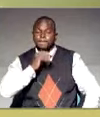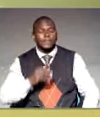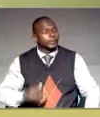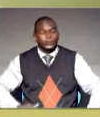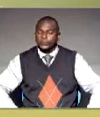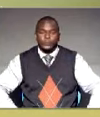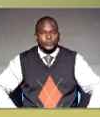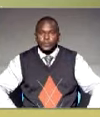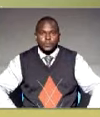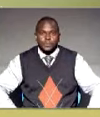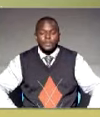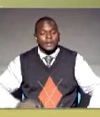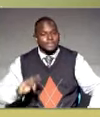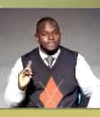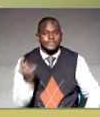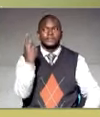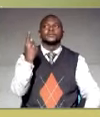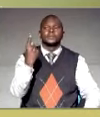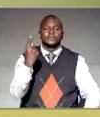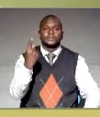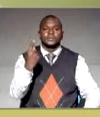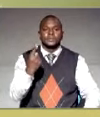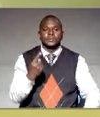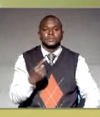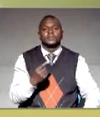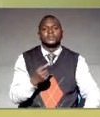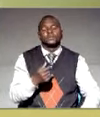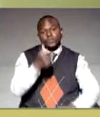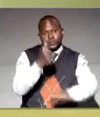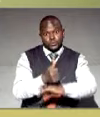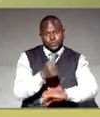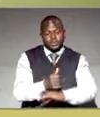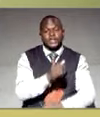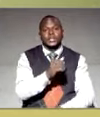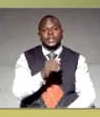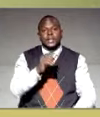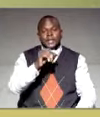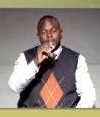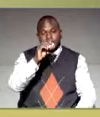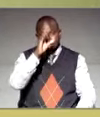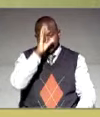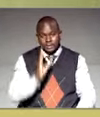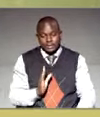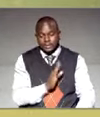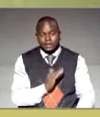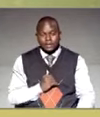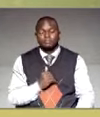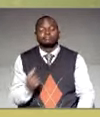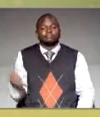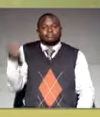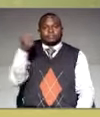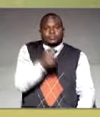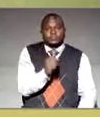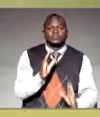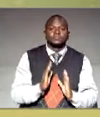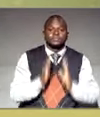firsts. He's the first native priest from Soroti Catholic Diocese to be elected to the office of episcopacy